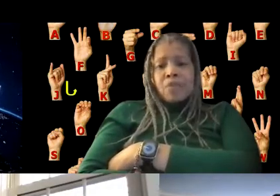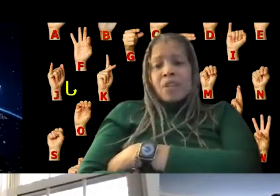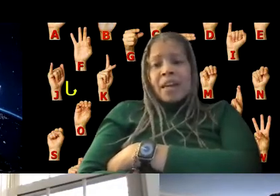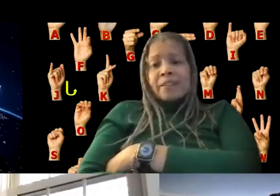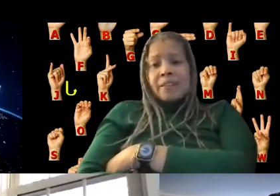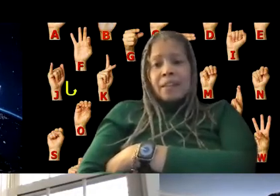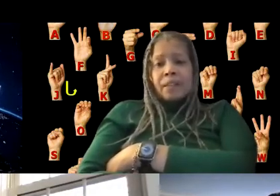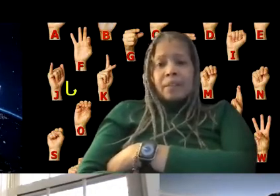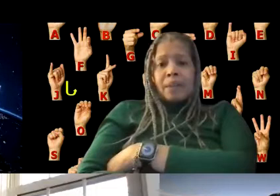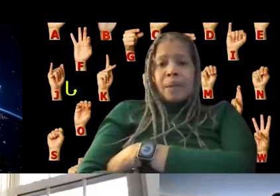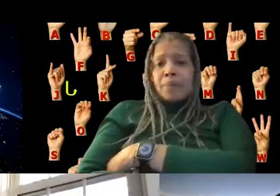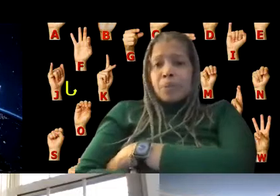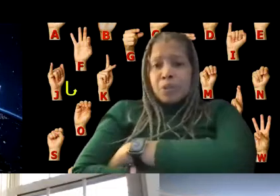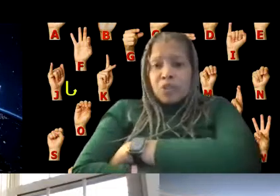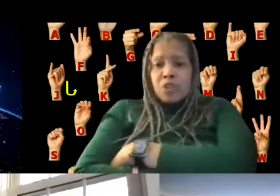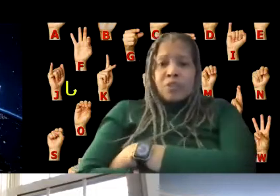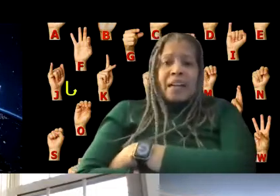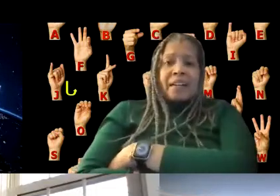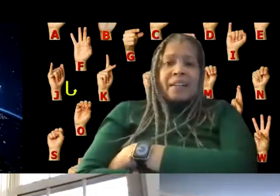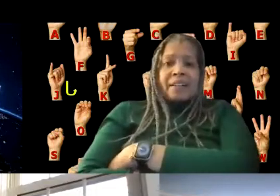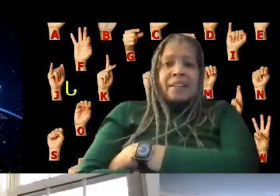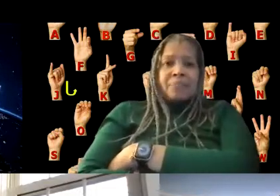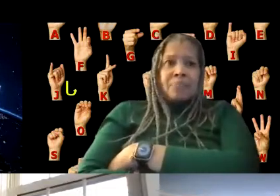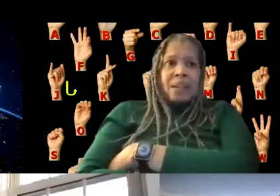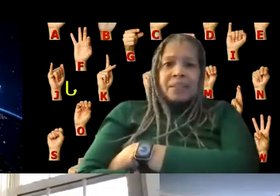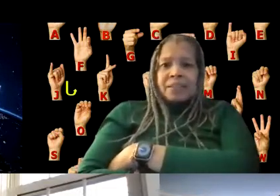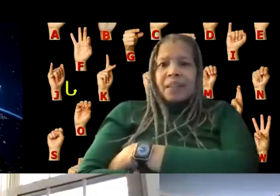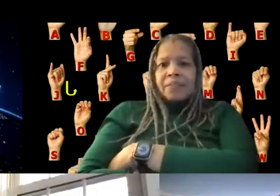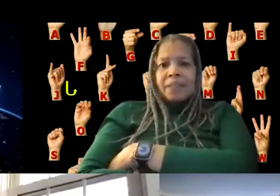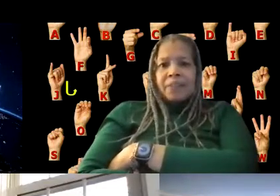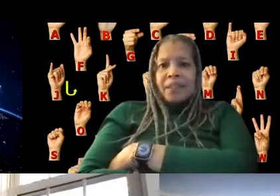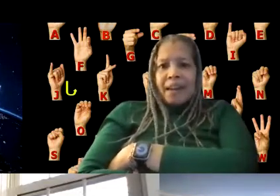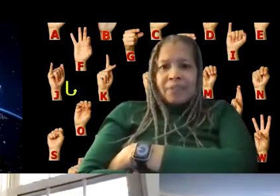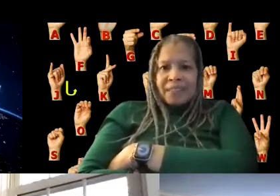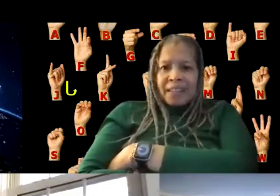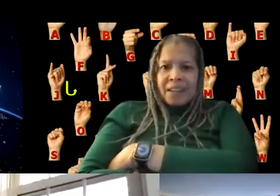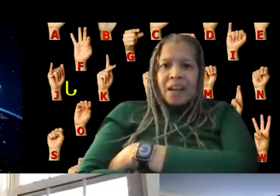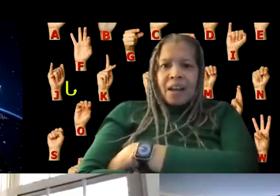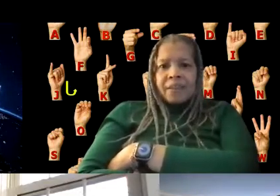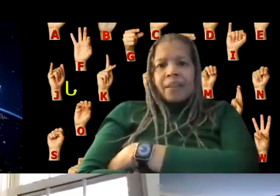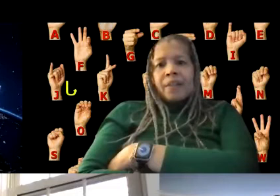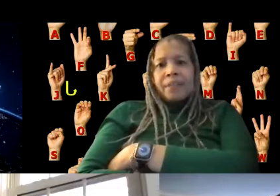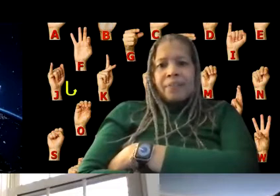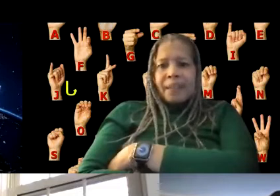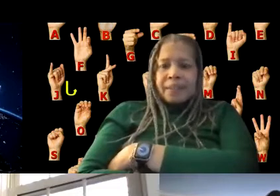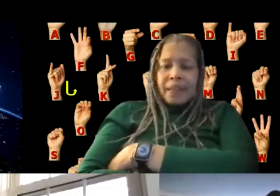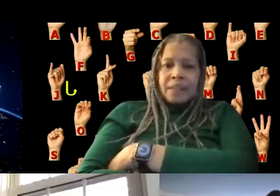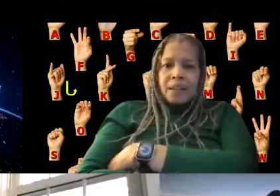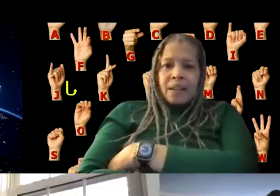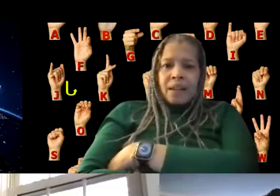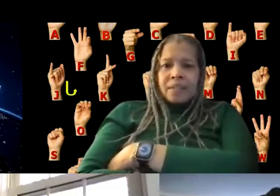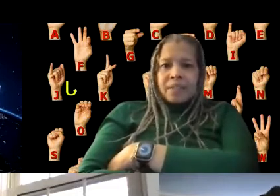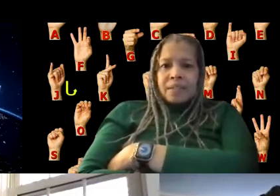I would just add to that baby boomers are still dying. I think it's now 7.5 a day. I think COVID advanced